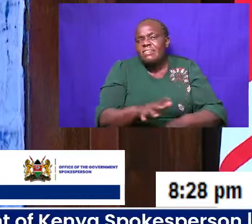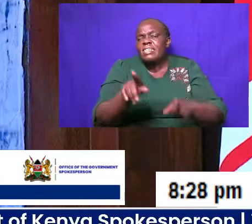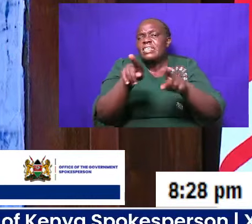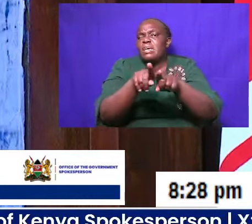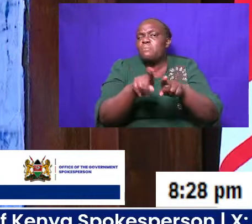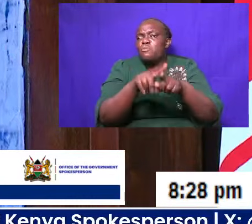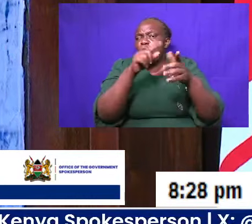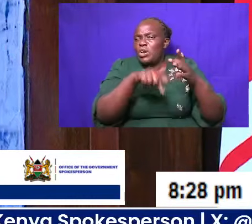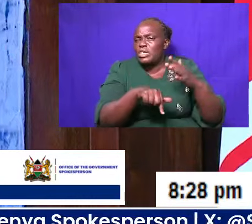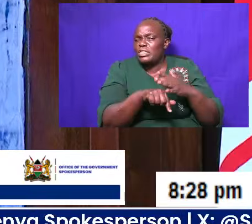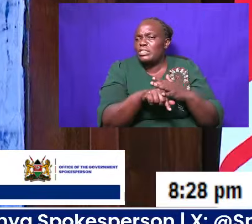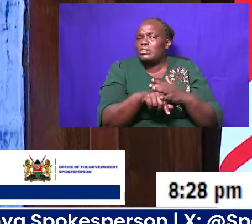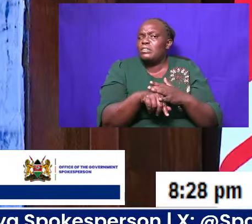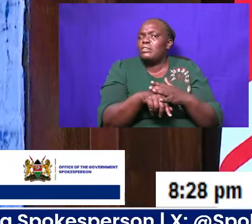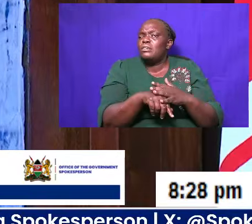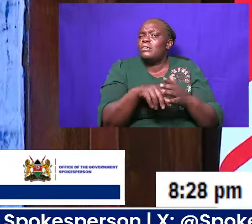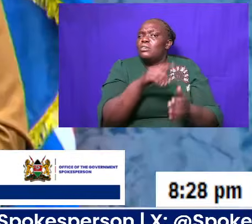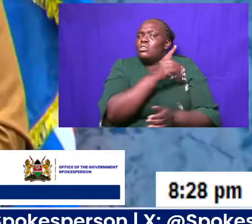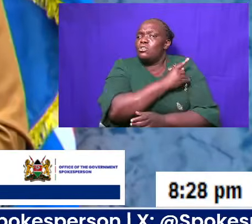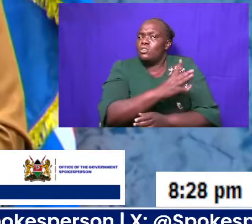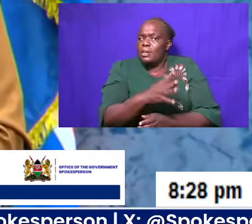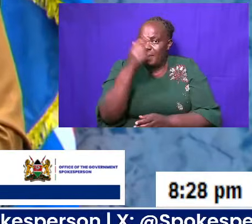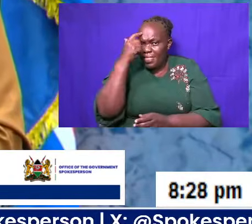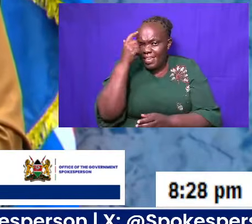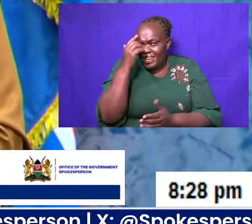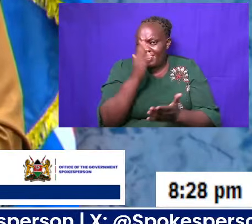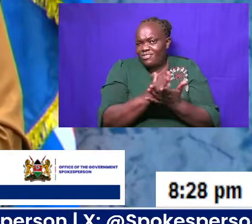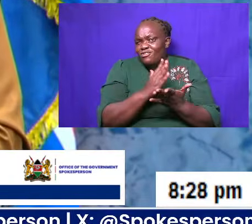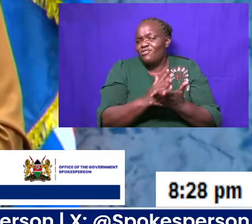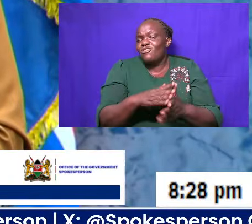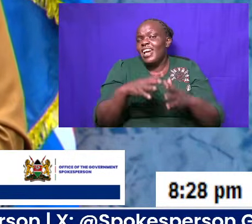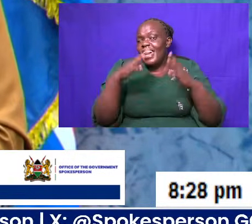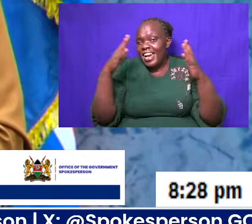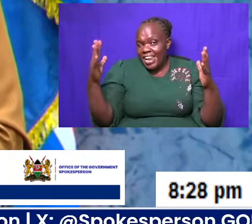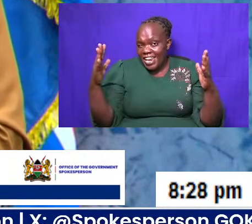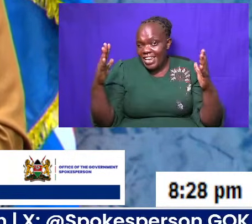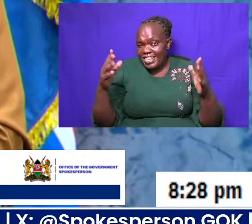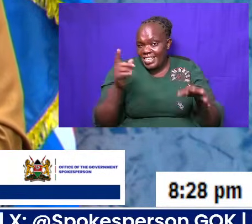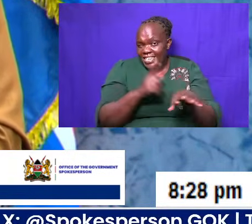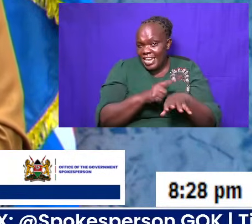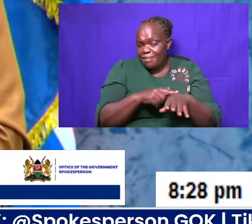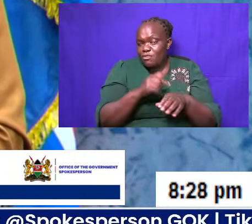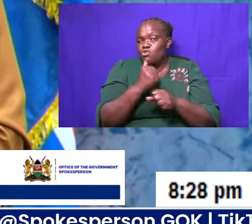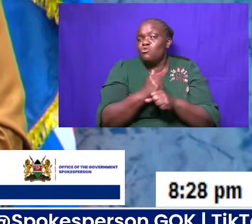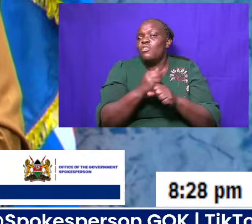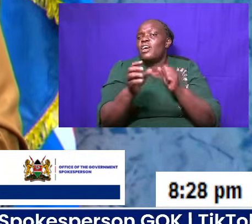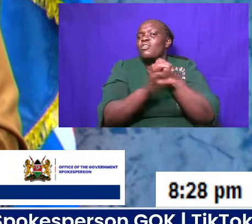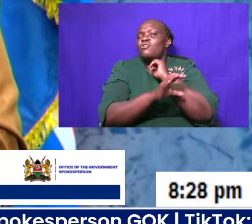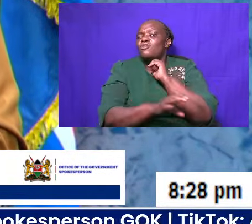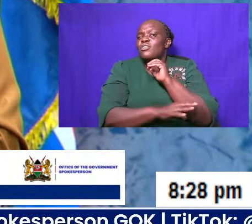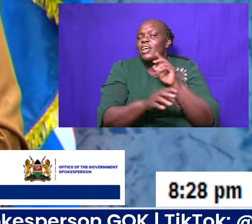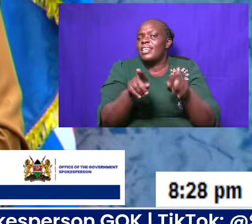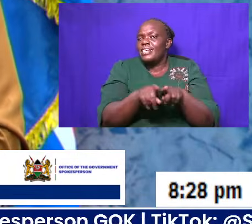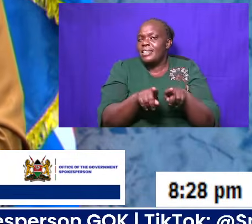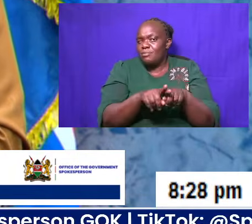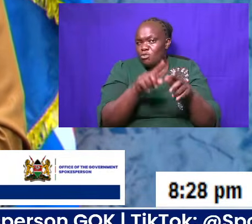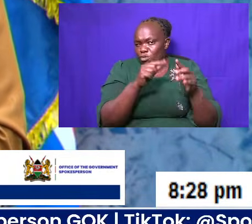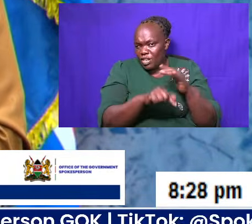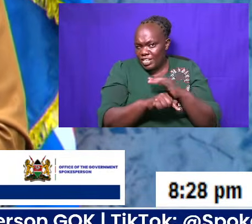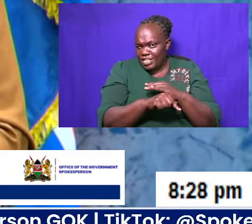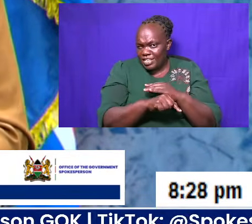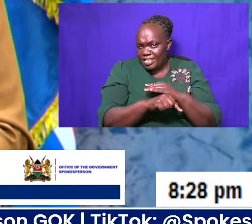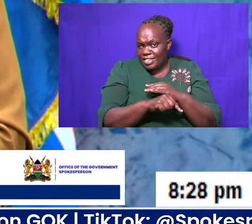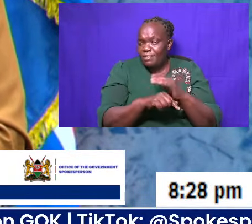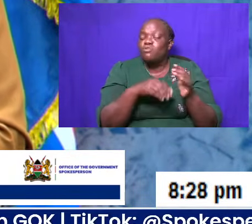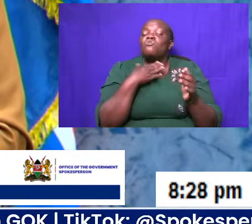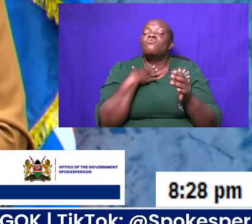1995 So, Dr. I think it was great because when we were doing the constitution, it's good I say that because I was in the reference group. I want